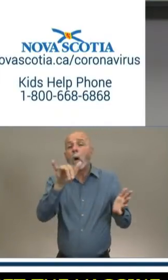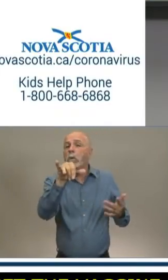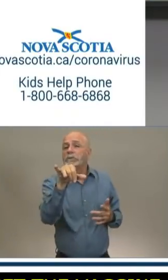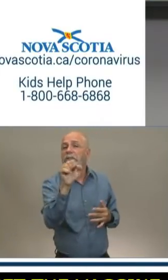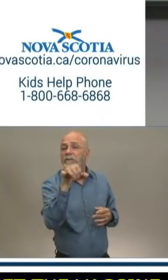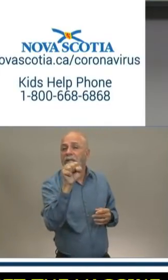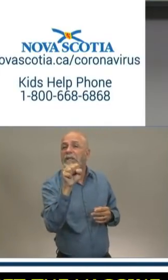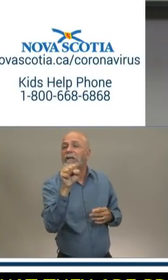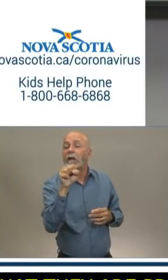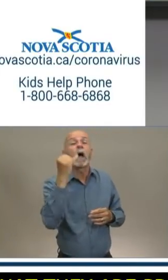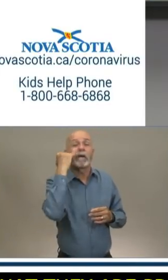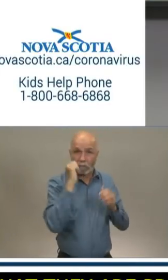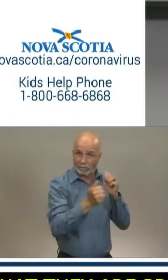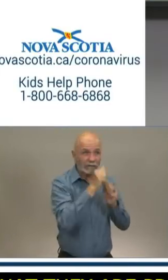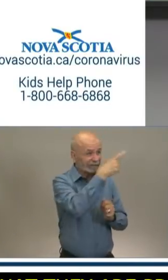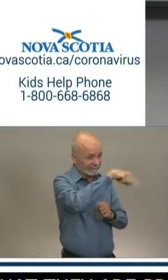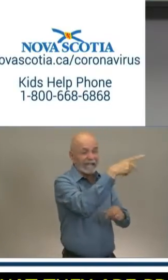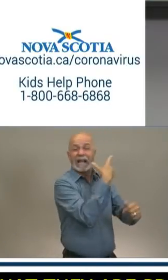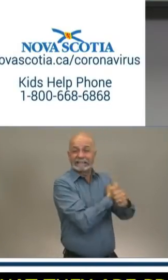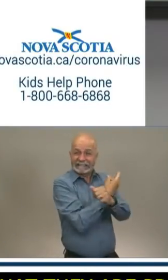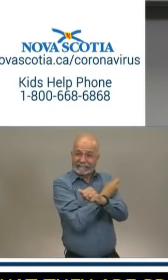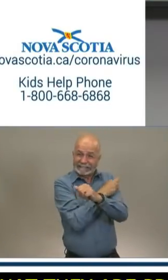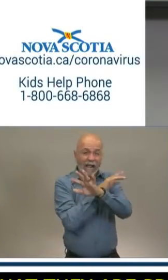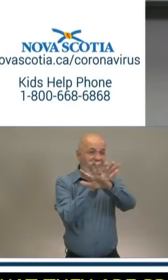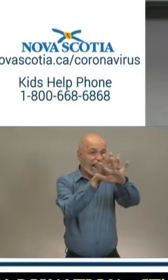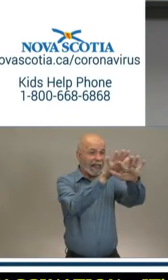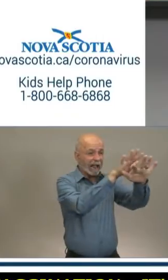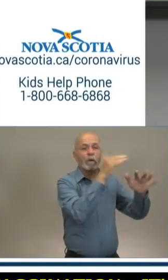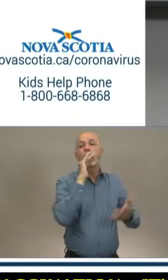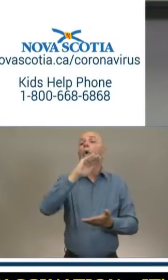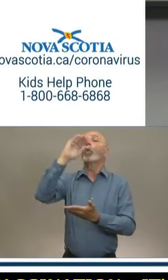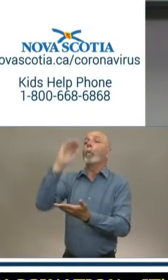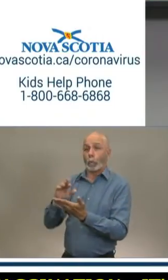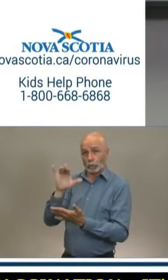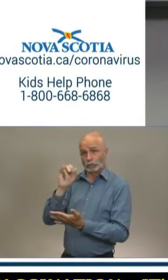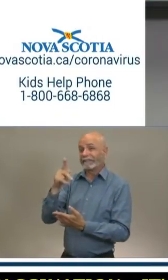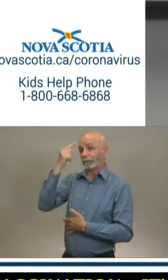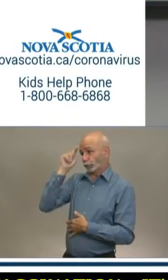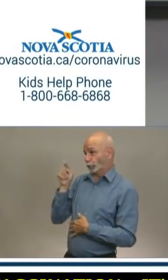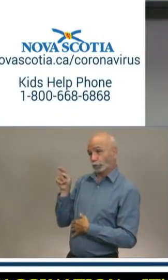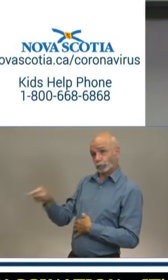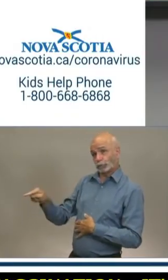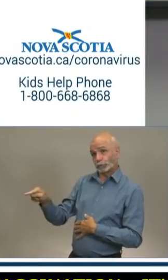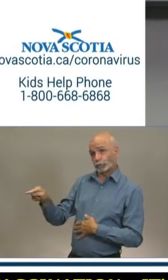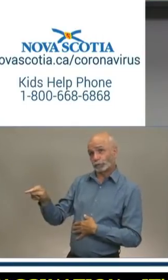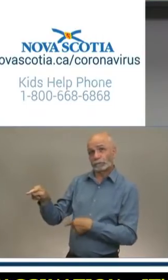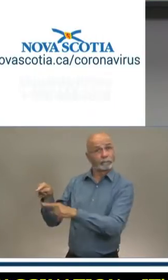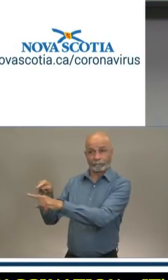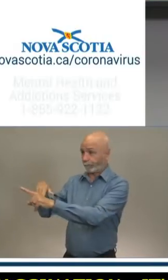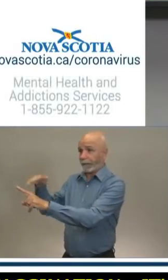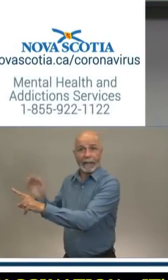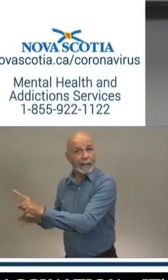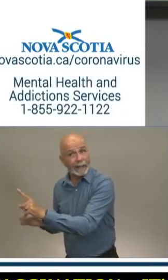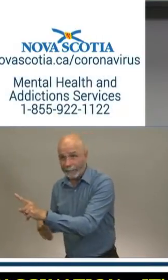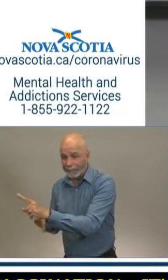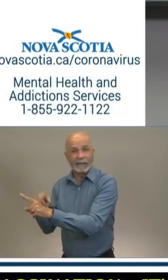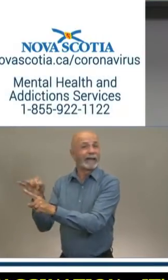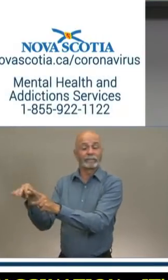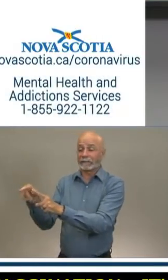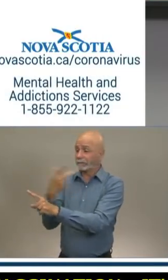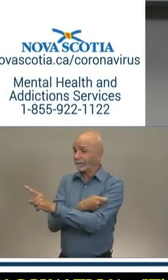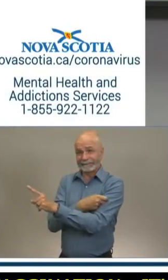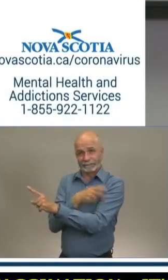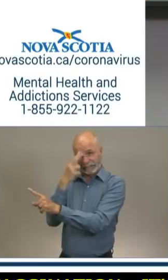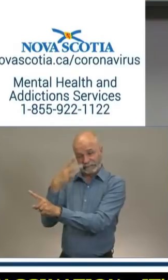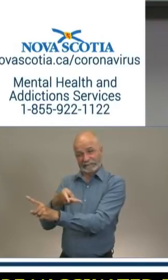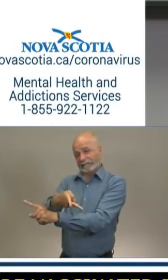vaccinated, it reduces your own risk of getting the virus. But if you're unimmunized and you do get COVID-19, others having the